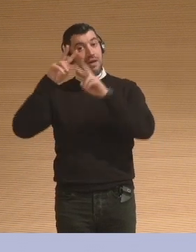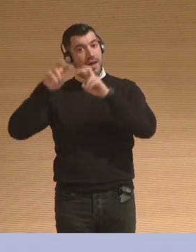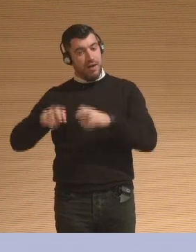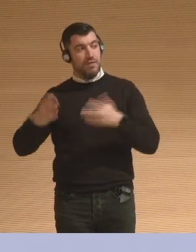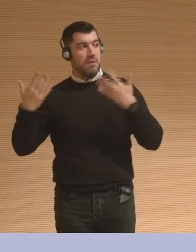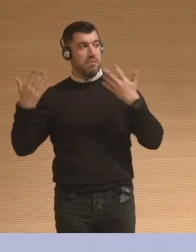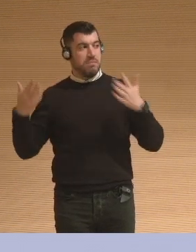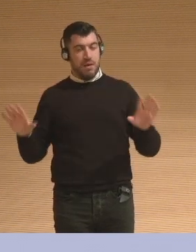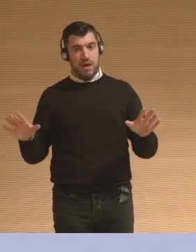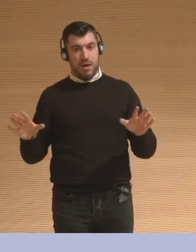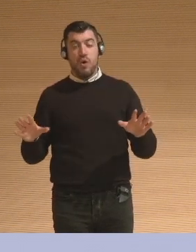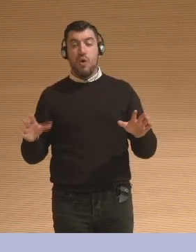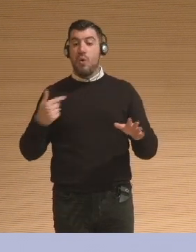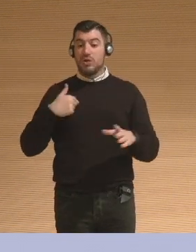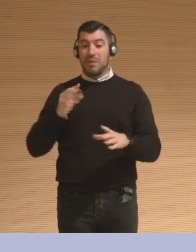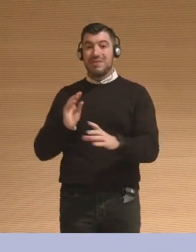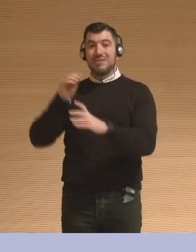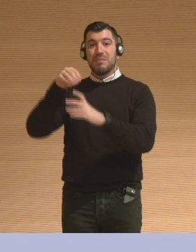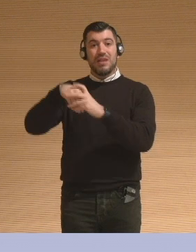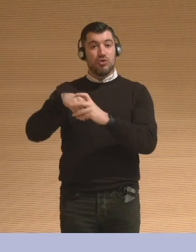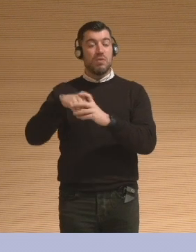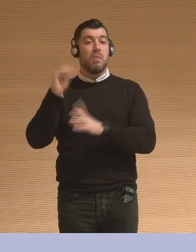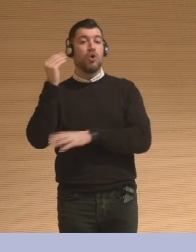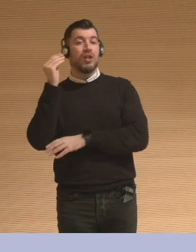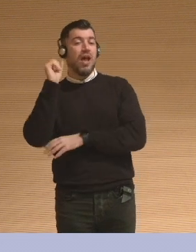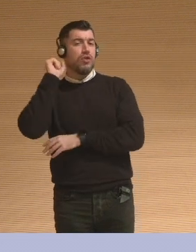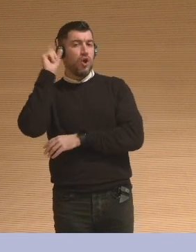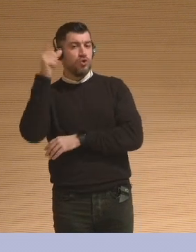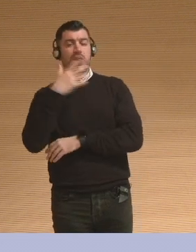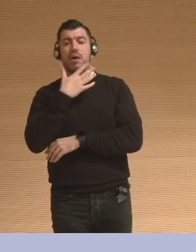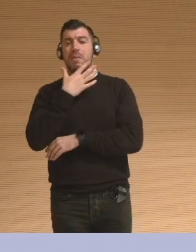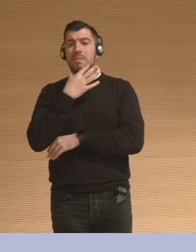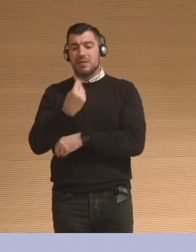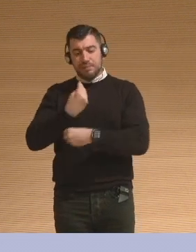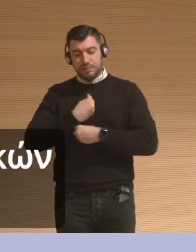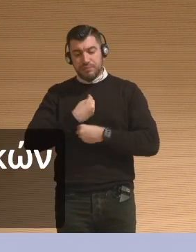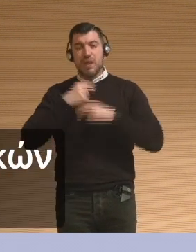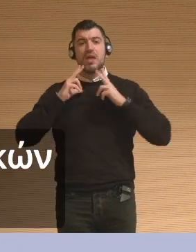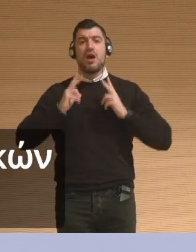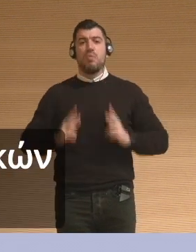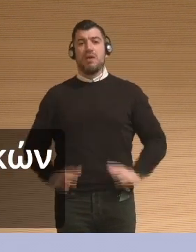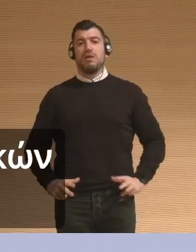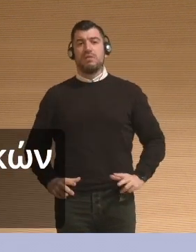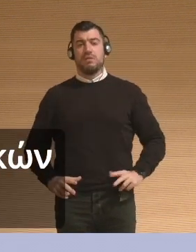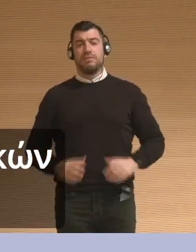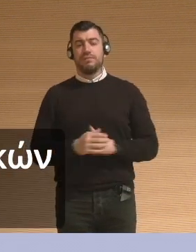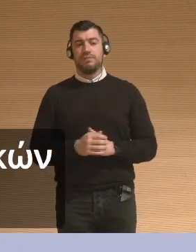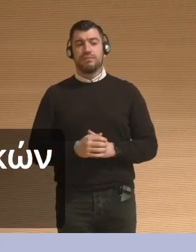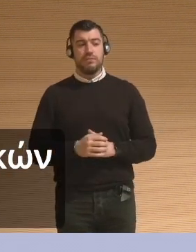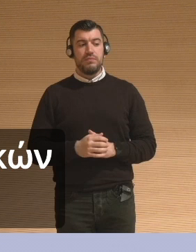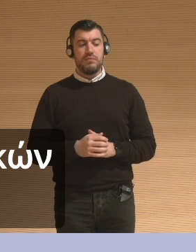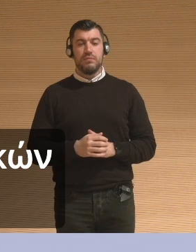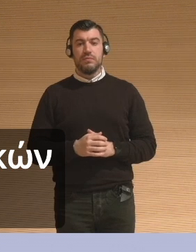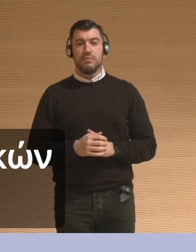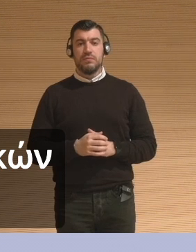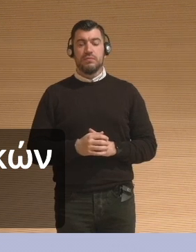satisfaction, particularly for people who are engaged as infrequently as yearly. We can still see a long-term impact